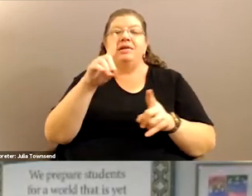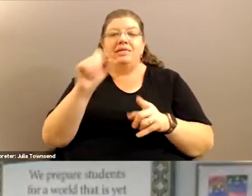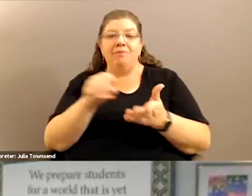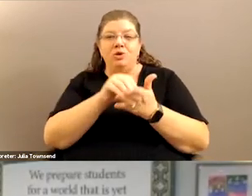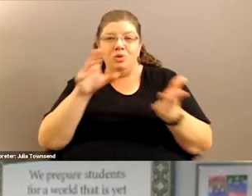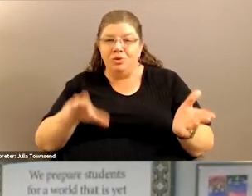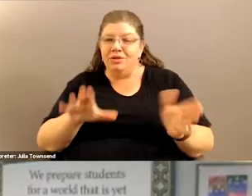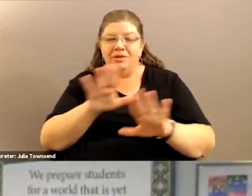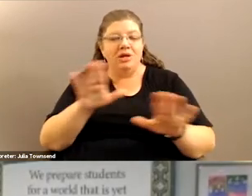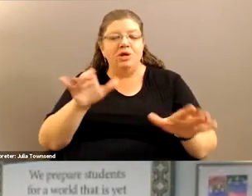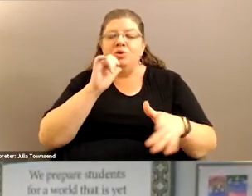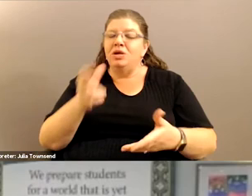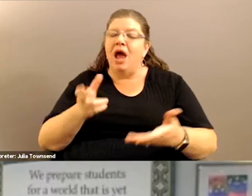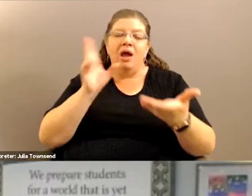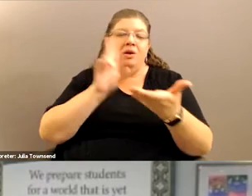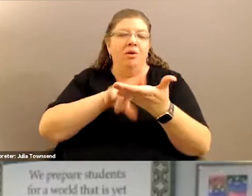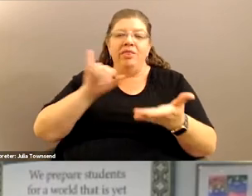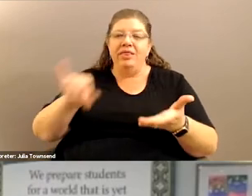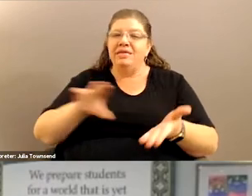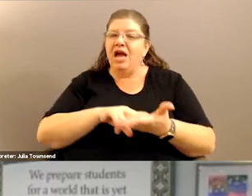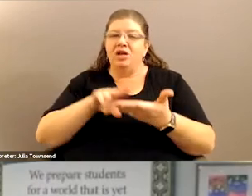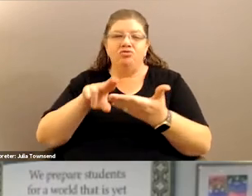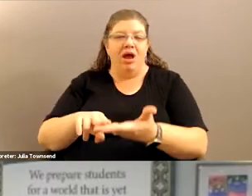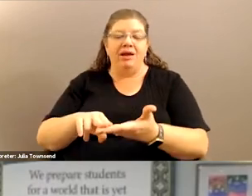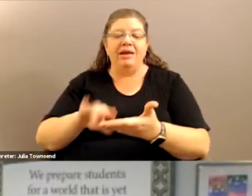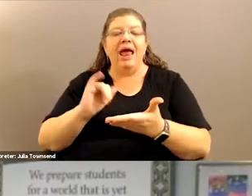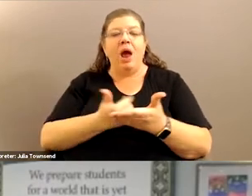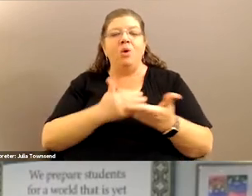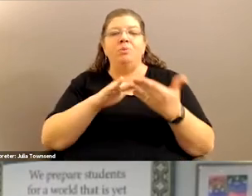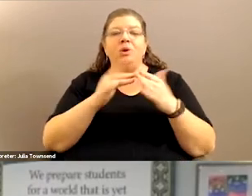needs to heal and grow thank you